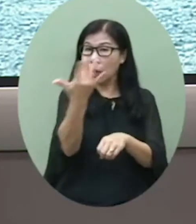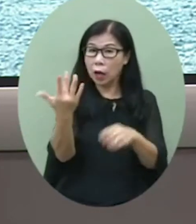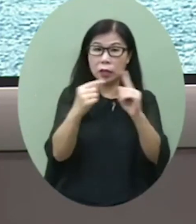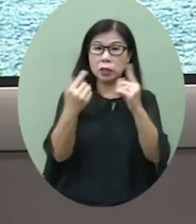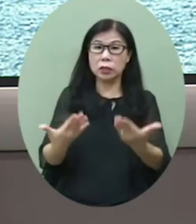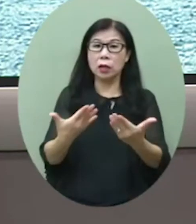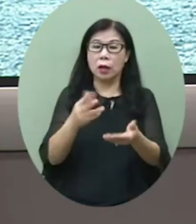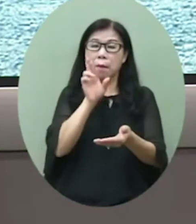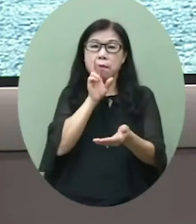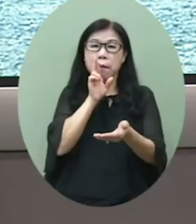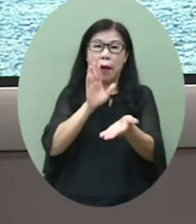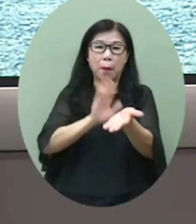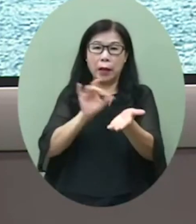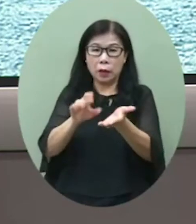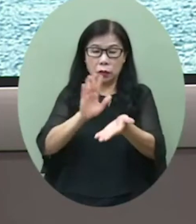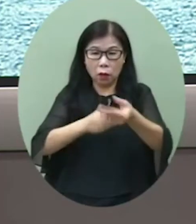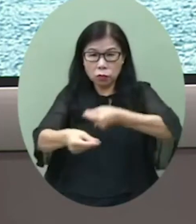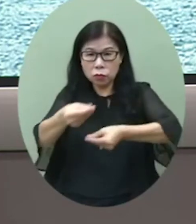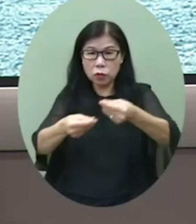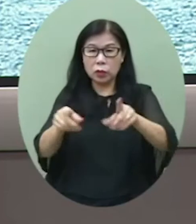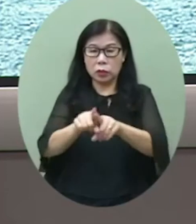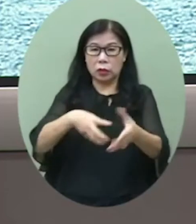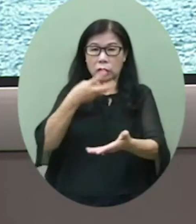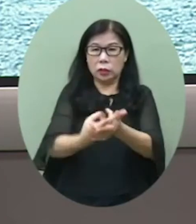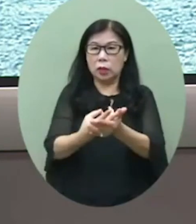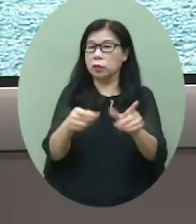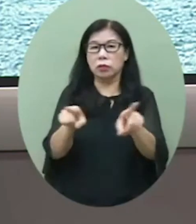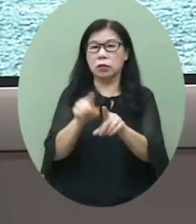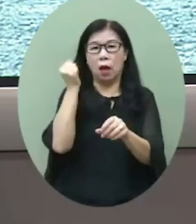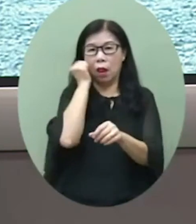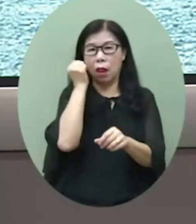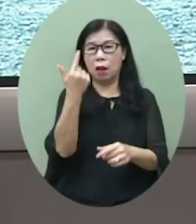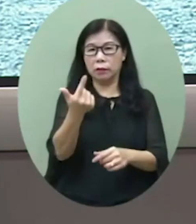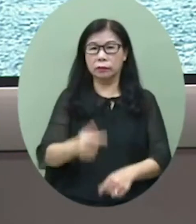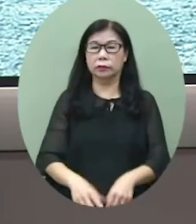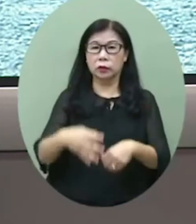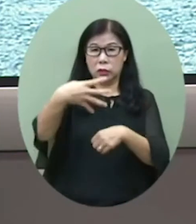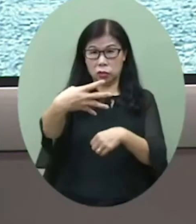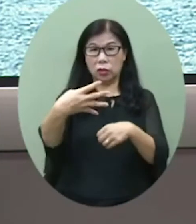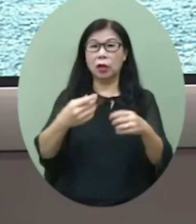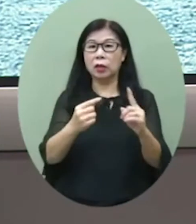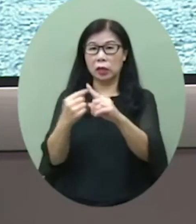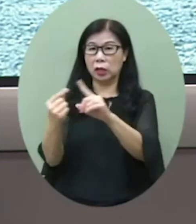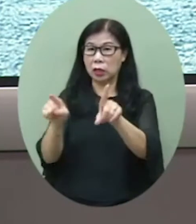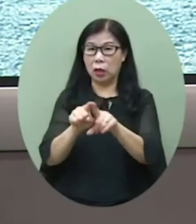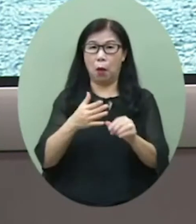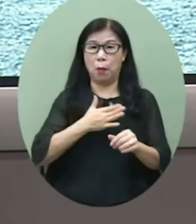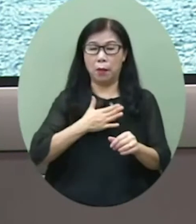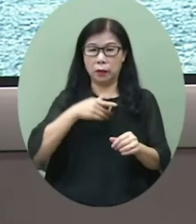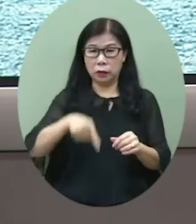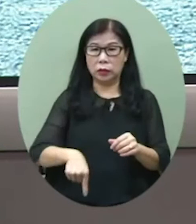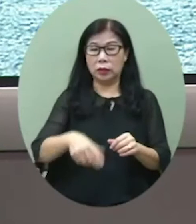carriers. So how many more silent carriers are there in the community? That's something we need to tackle, but it's a major